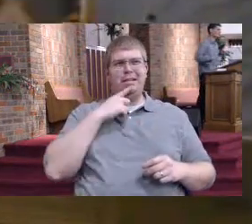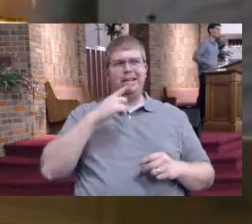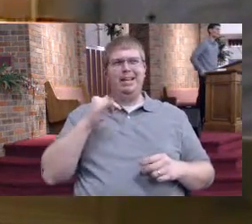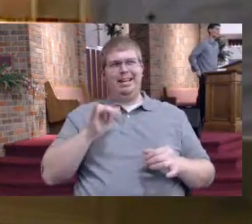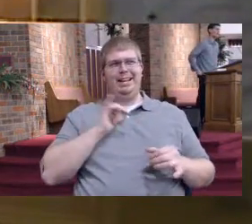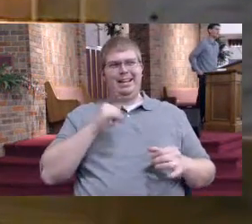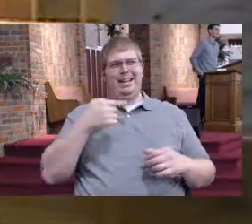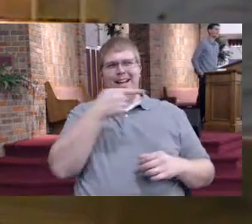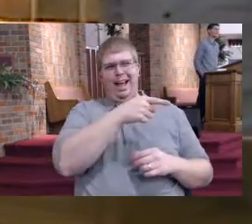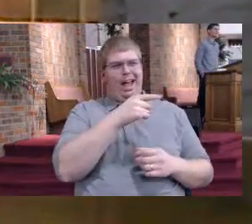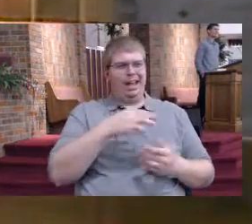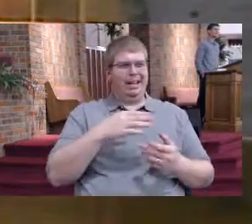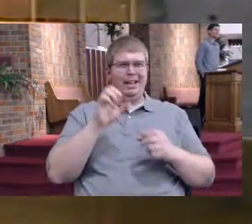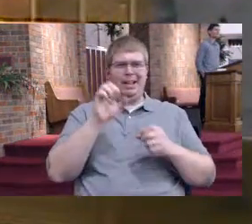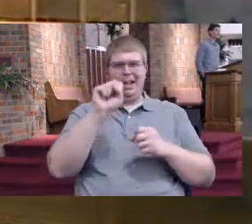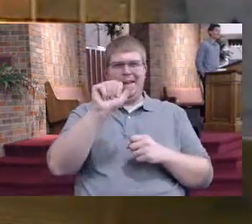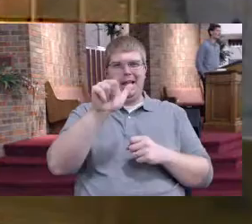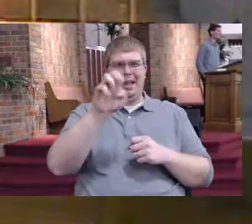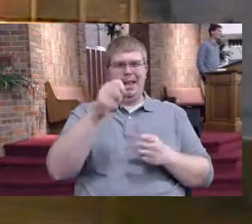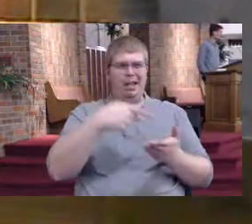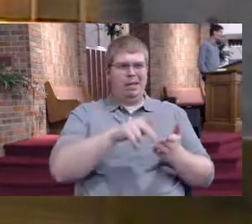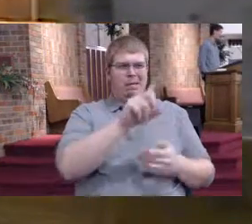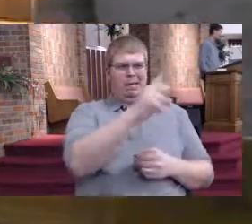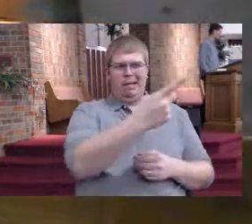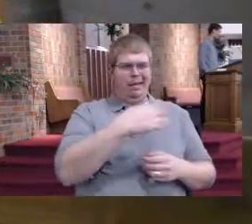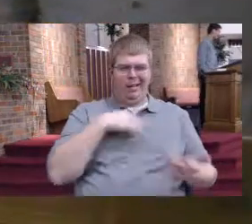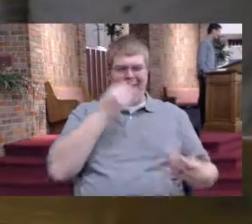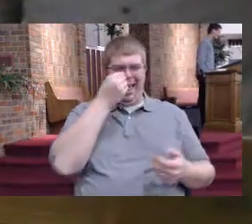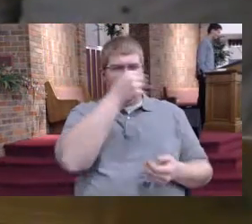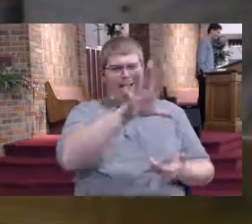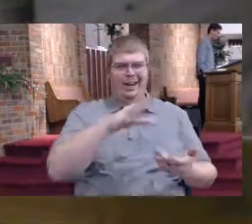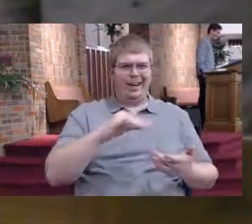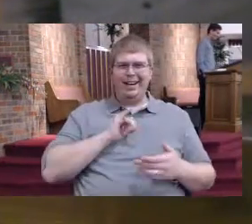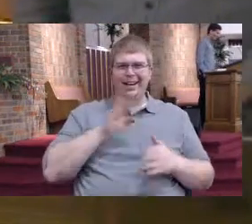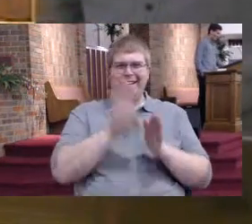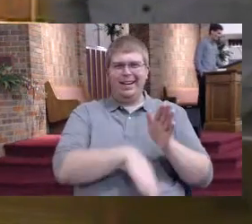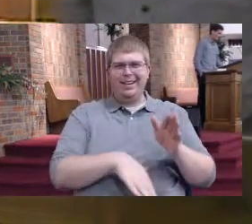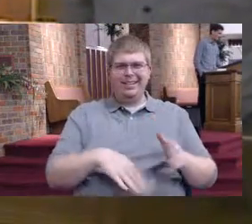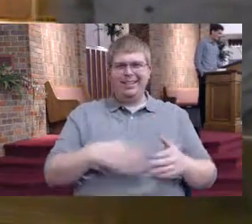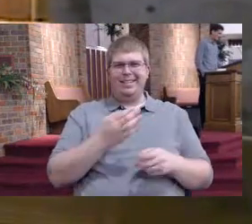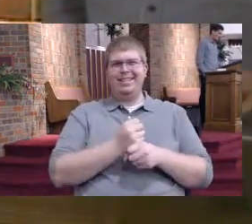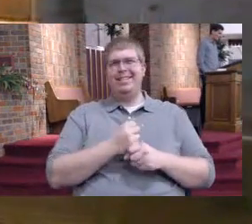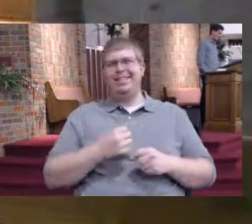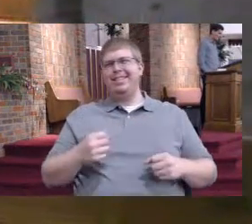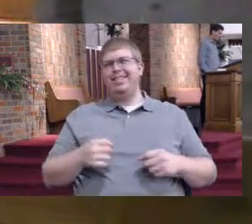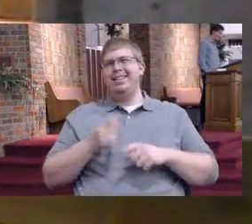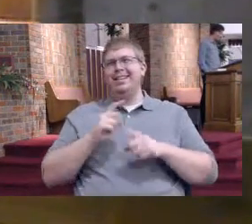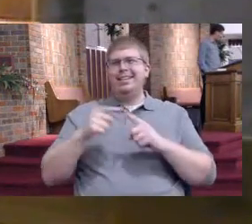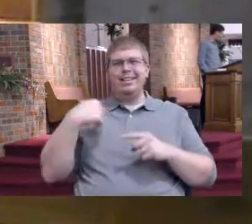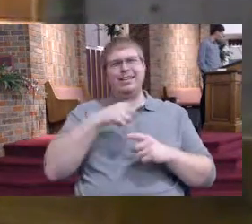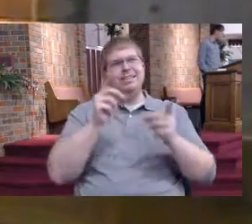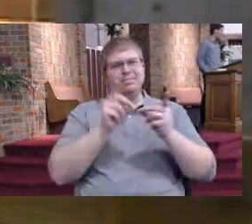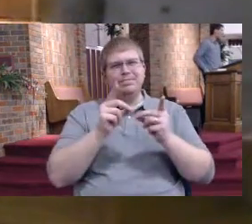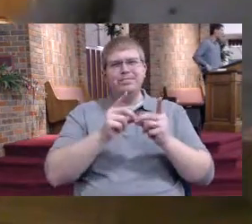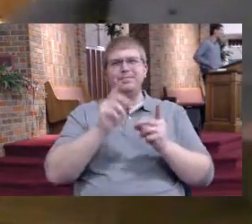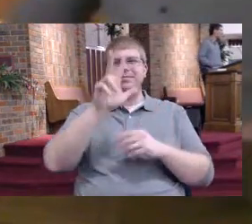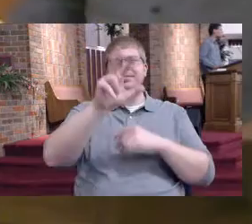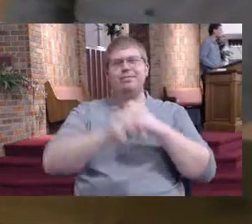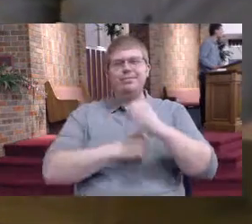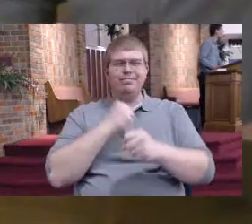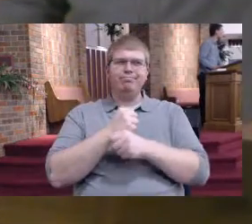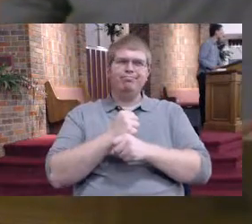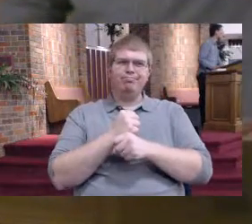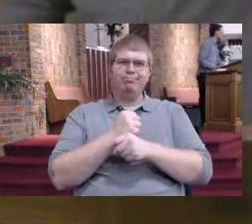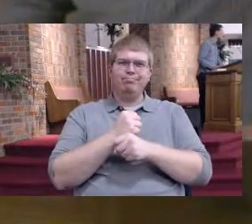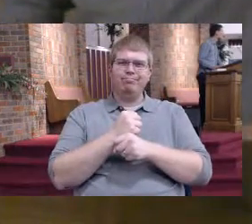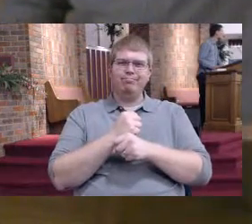sale for like a buck or something. So I'm not an OU fan. But we dated for 3 years. And Rochester